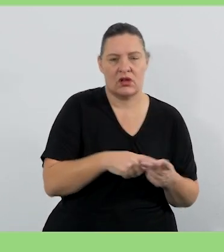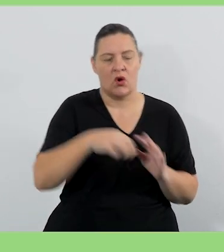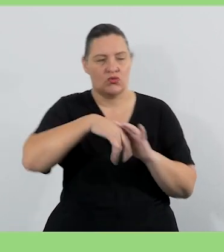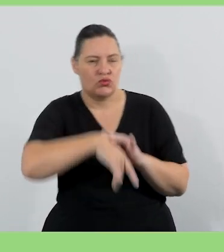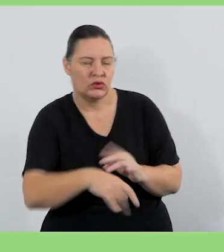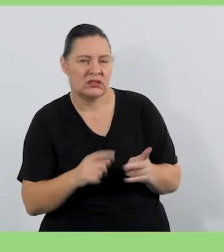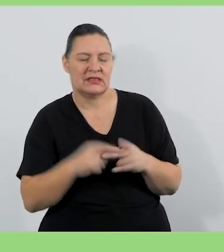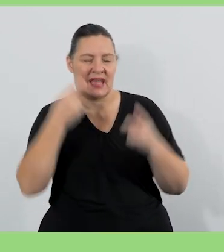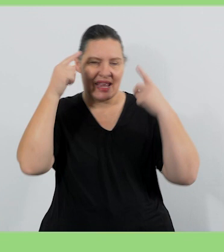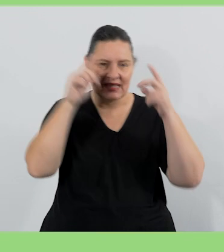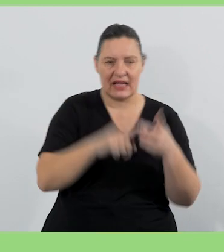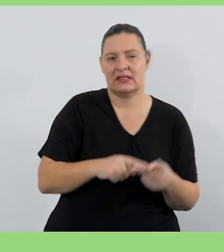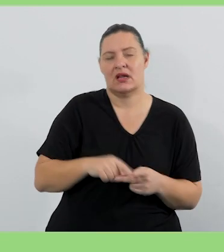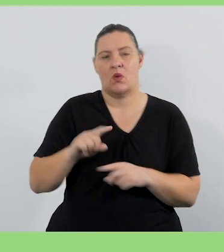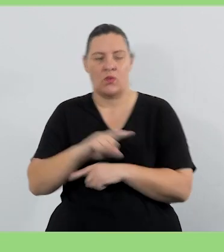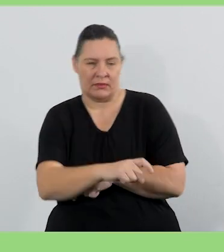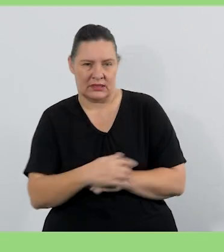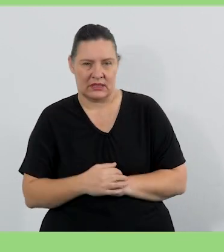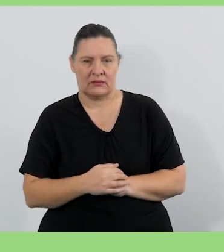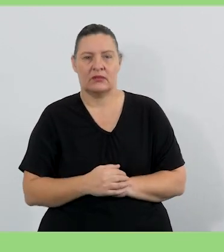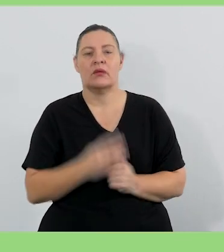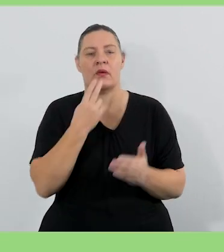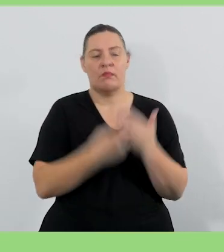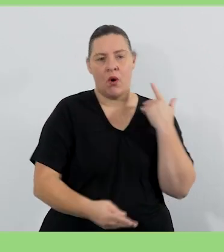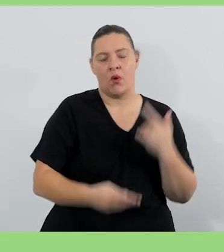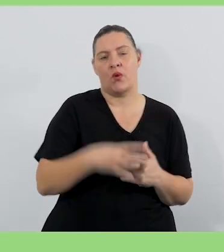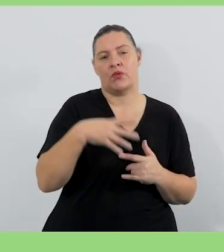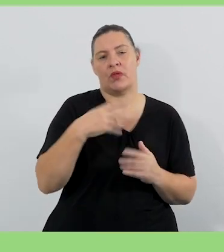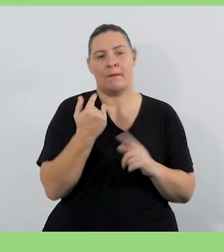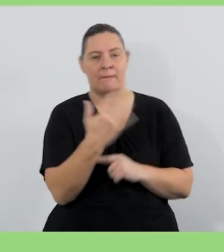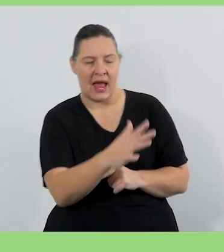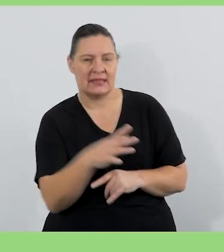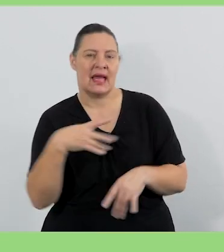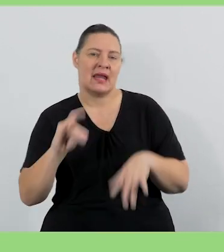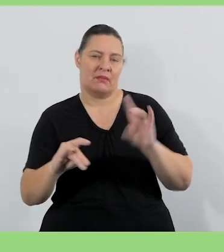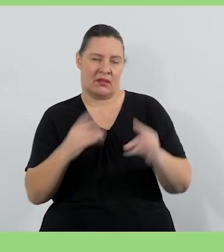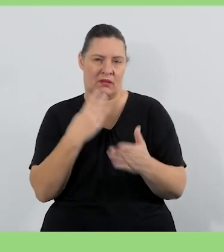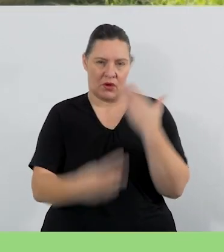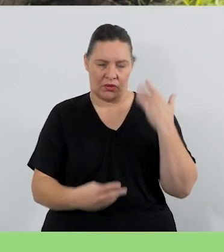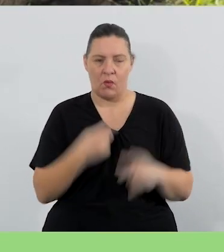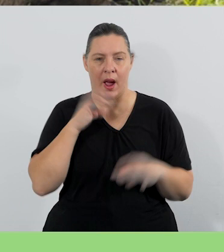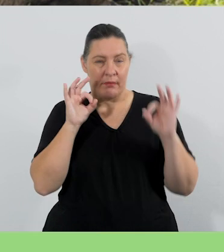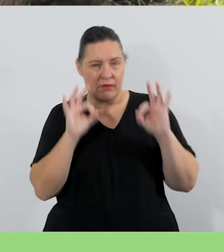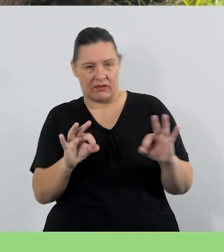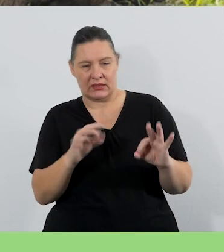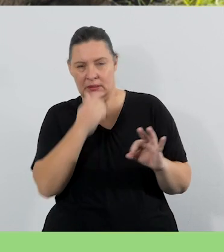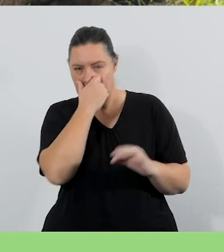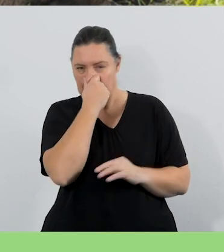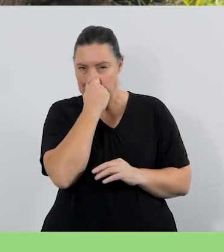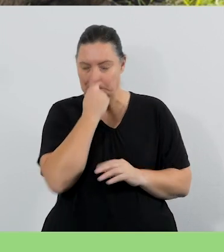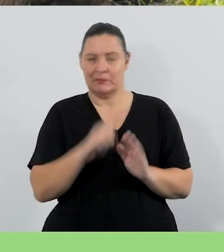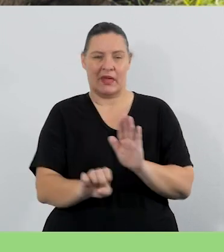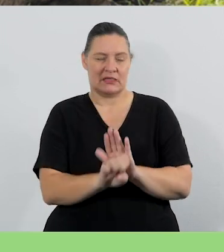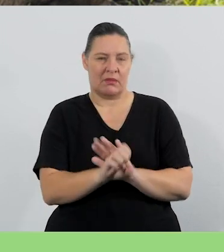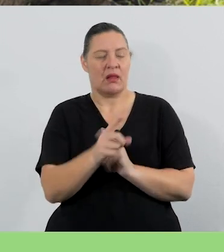roots, they eat insects and worms. So they eat both plants and animals. That is why they are a perfect example of an